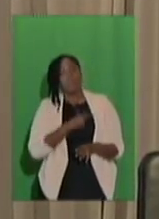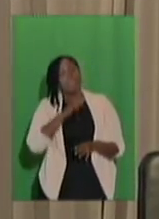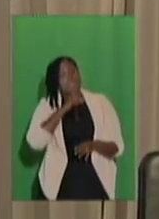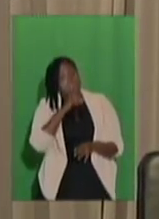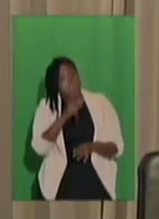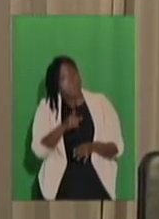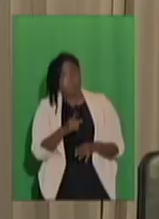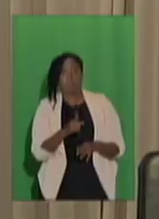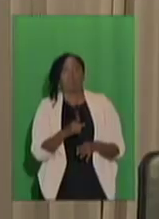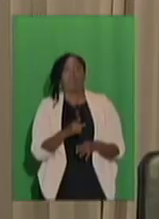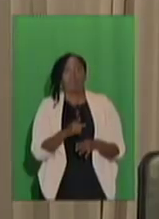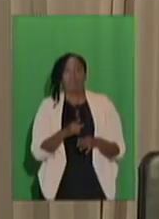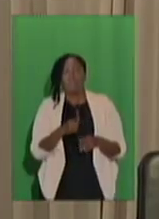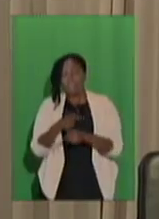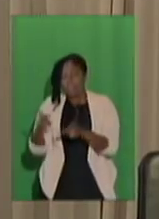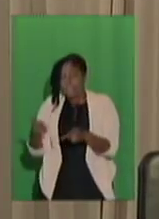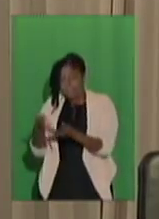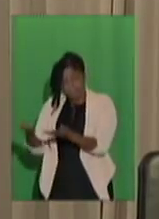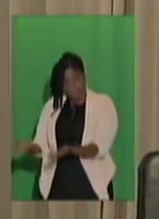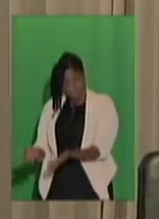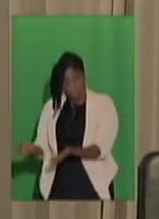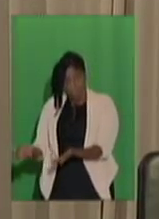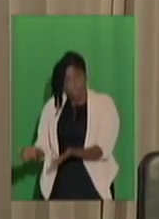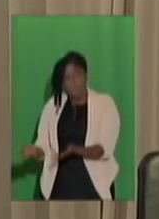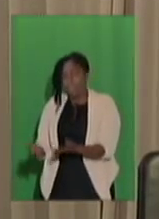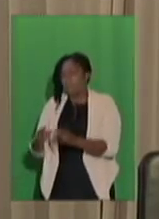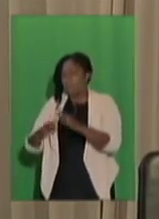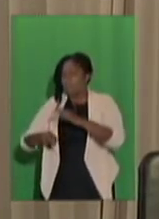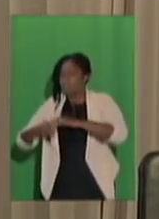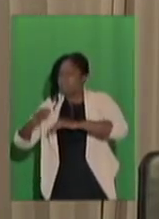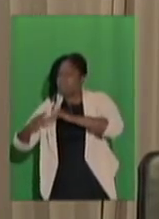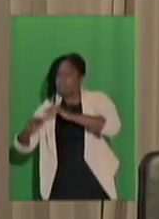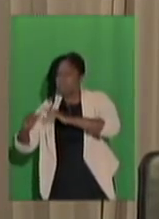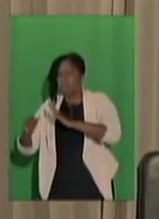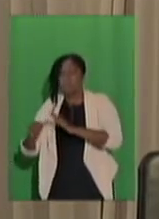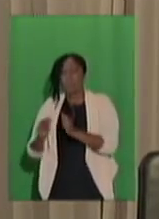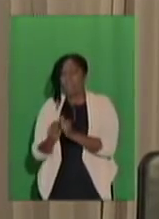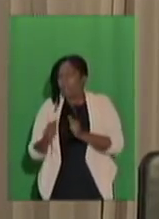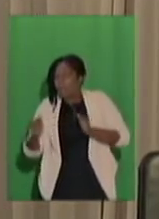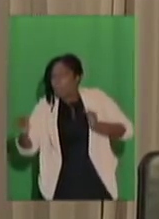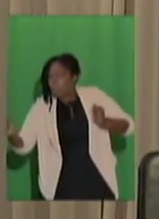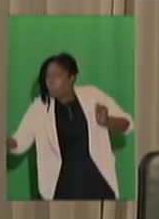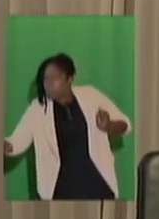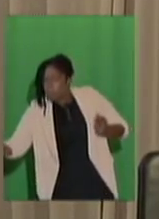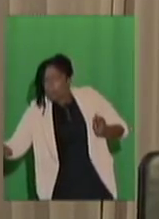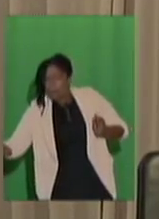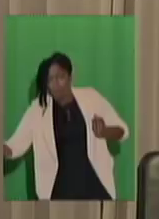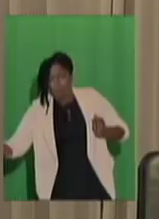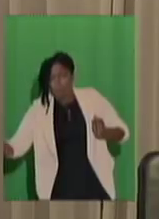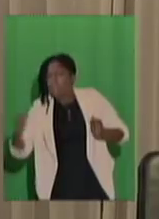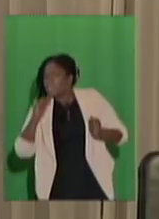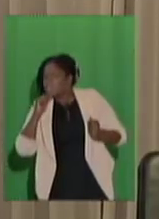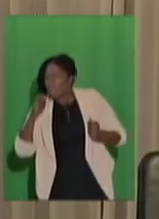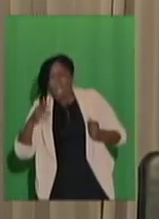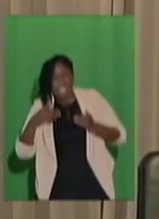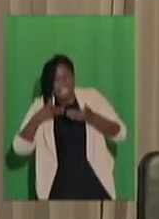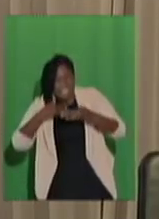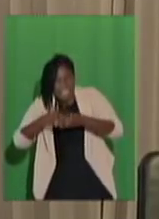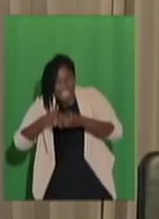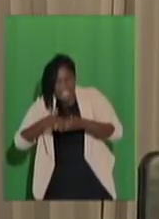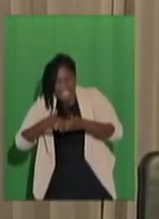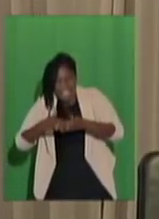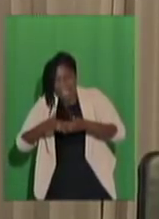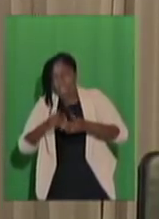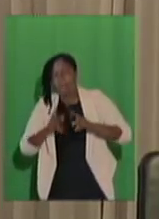the site is so laid out that there's a certain distance between the edge of the property and even the dwellings